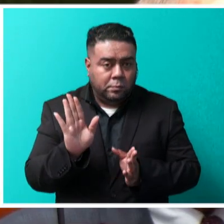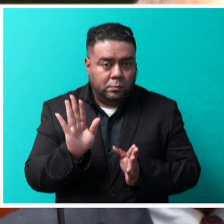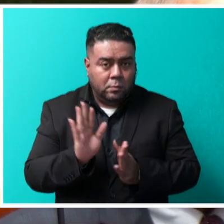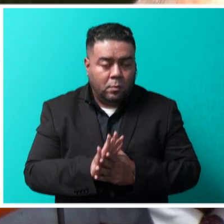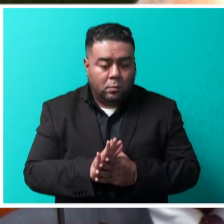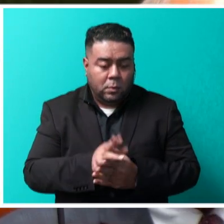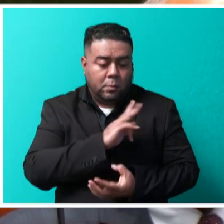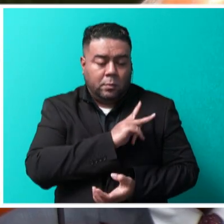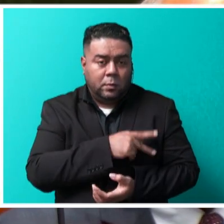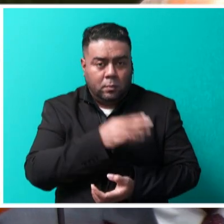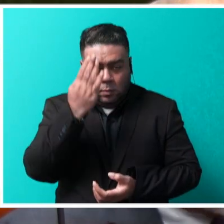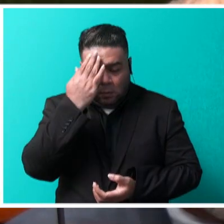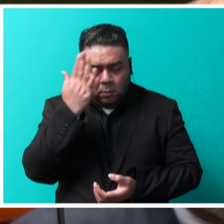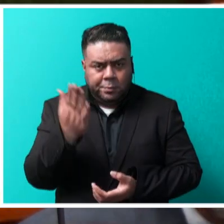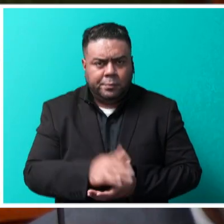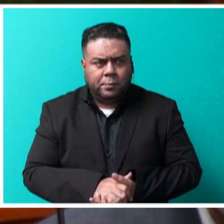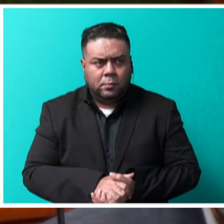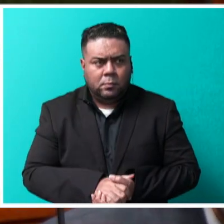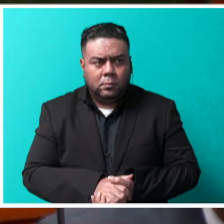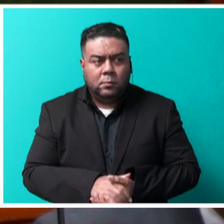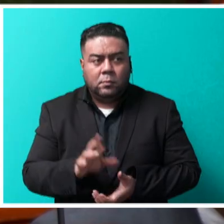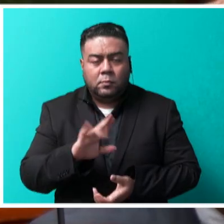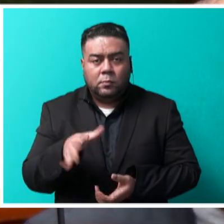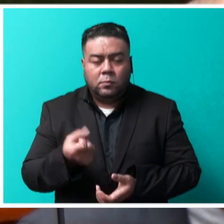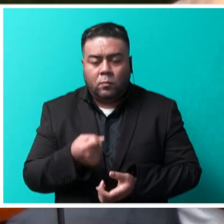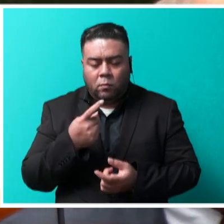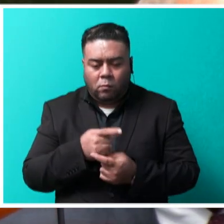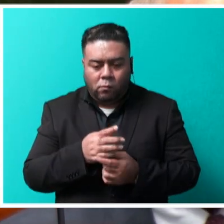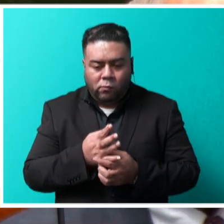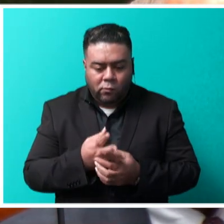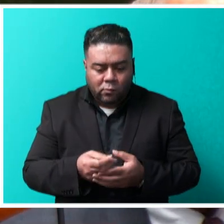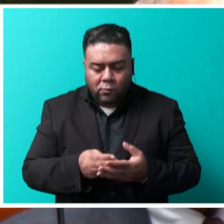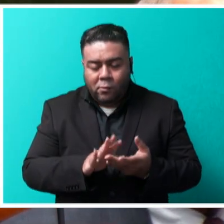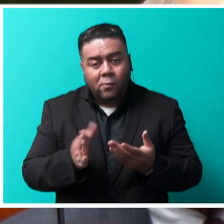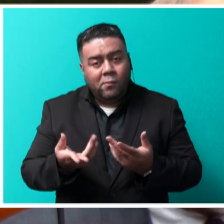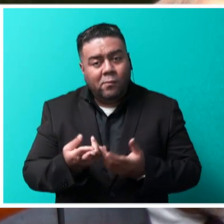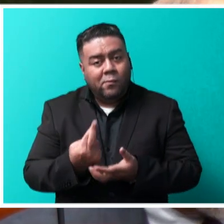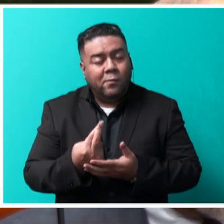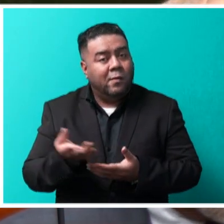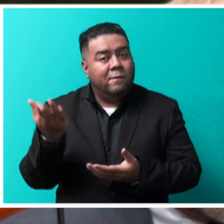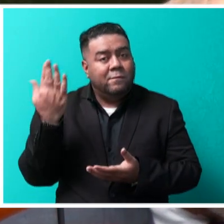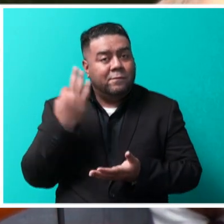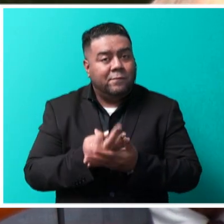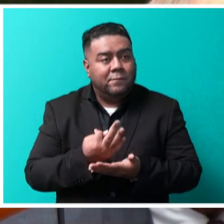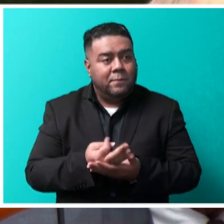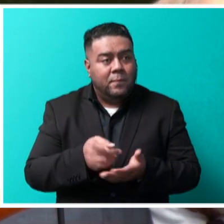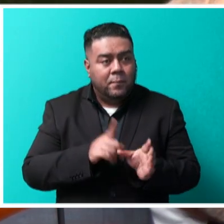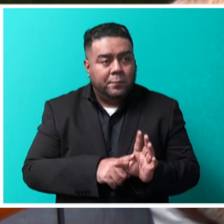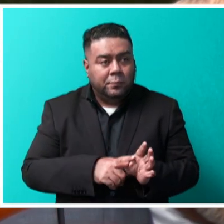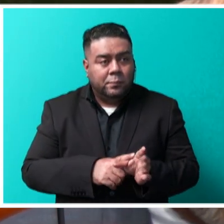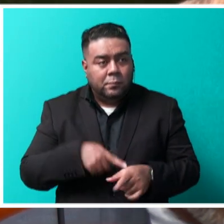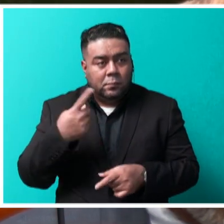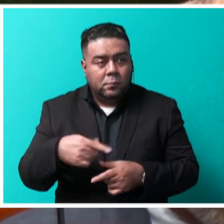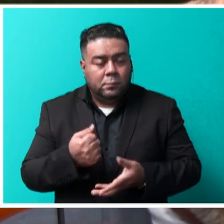also appreciate continued budget allocation for welfare graduation program revived in the last financial year. Continued